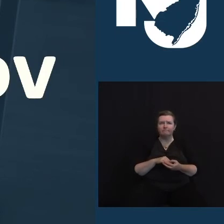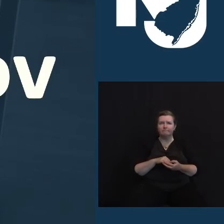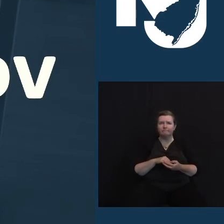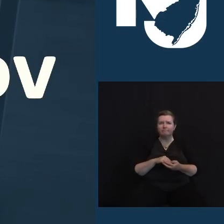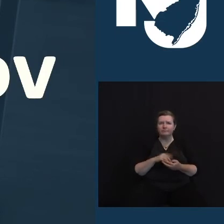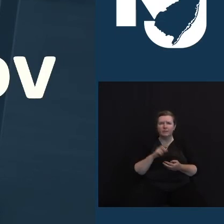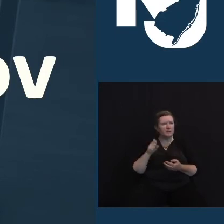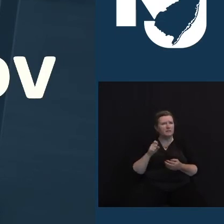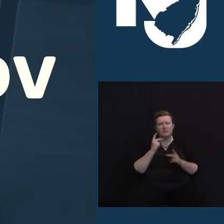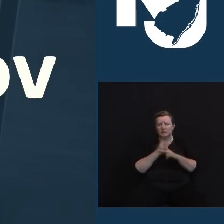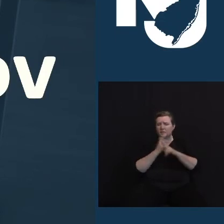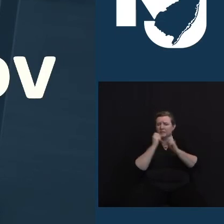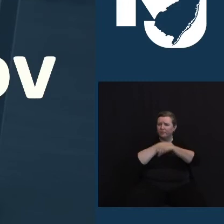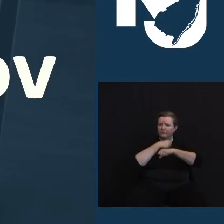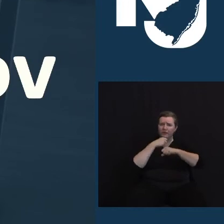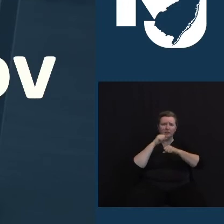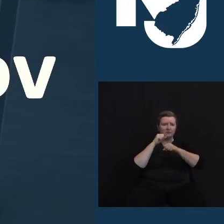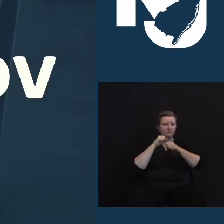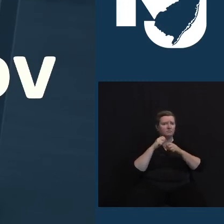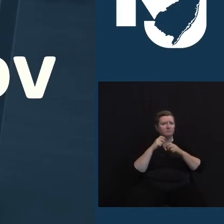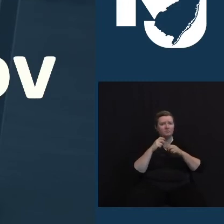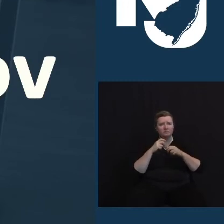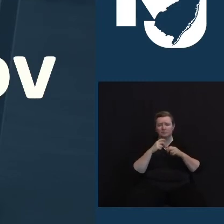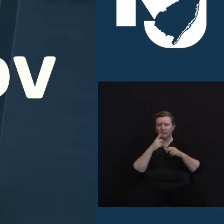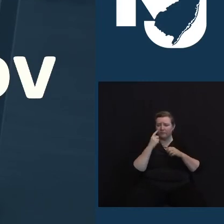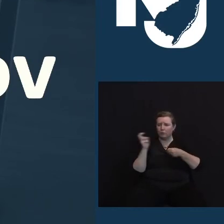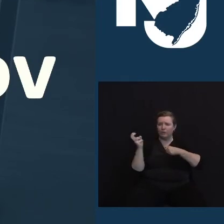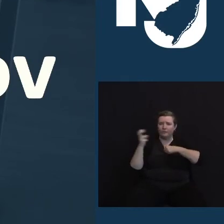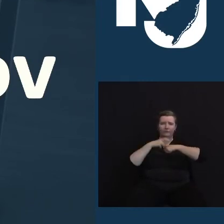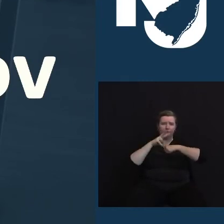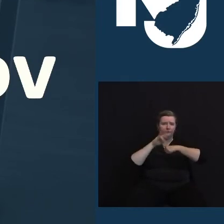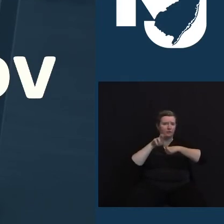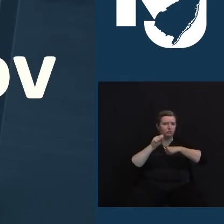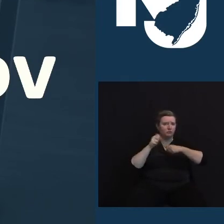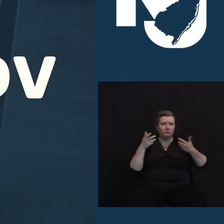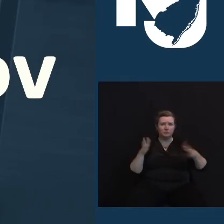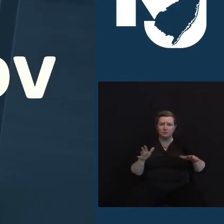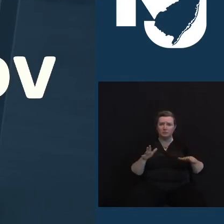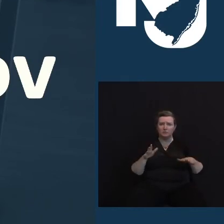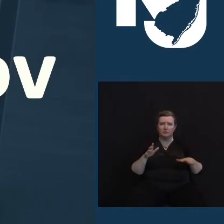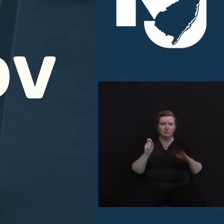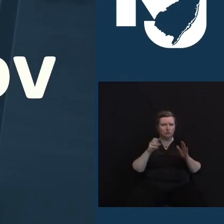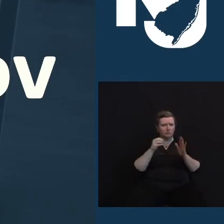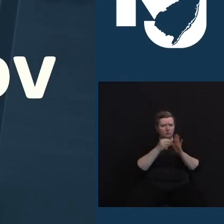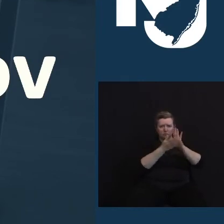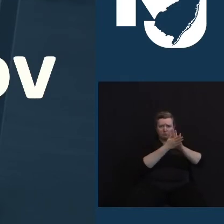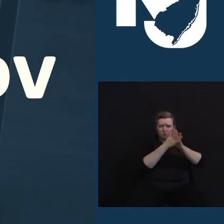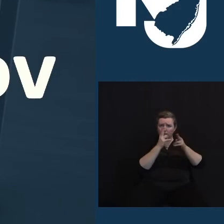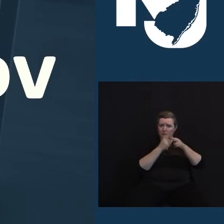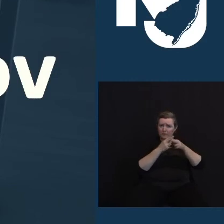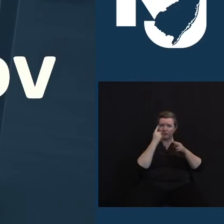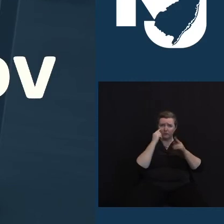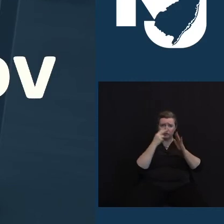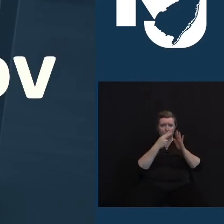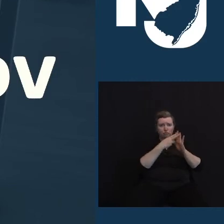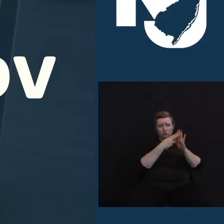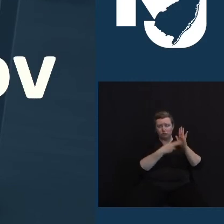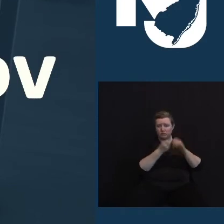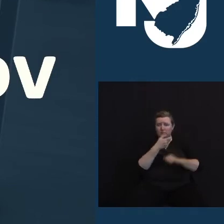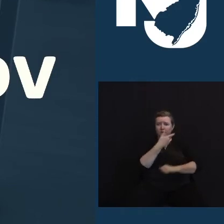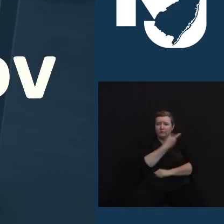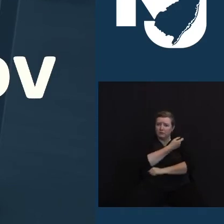this virus, and why we all should put our names forward and wait our turn to get vaccinated. It's about saving lives and